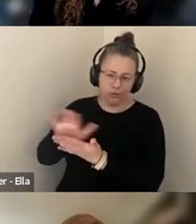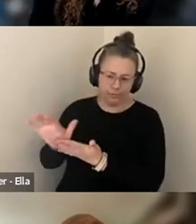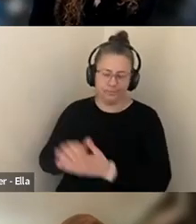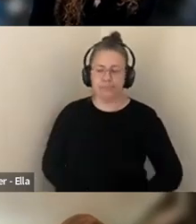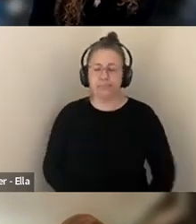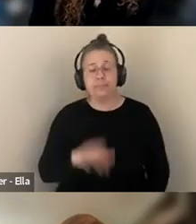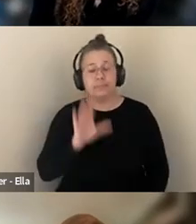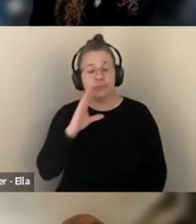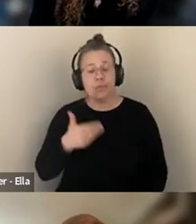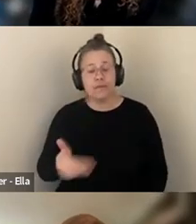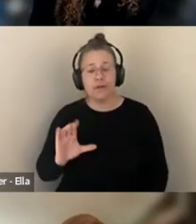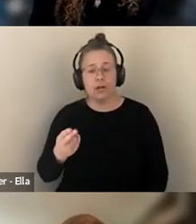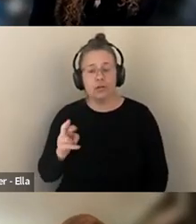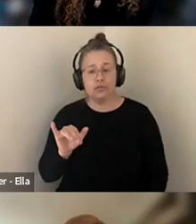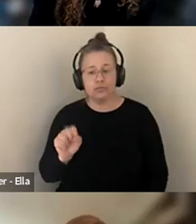much to all our panelists.